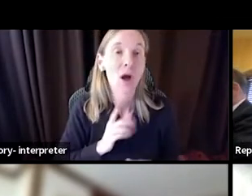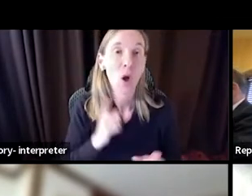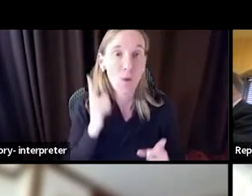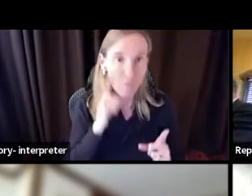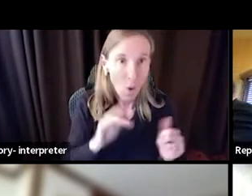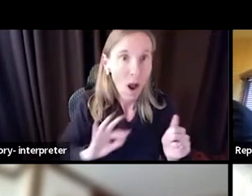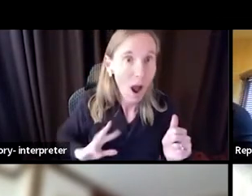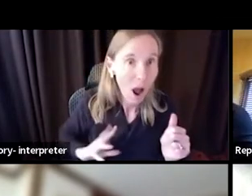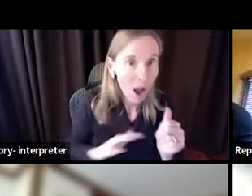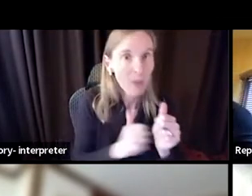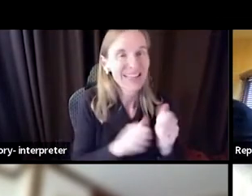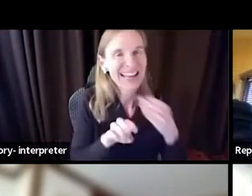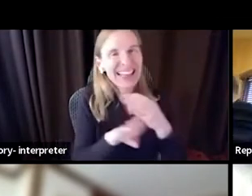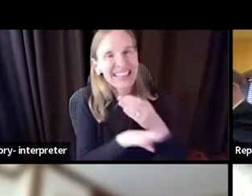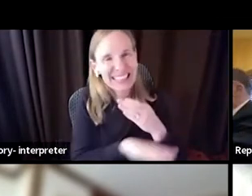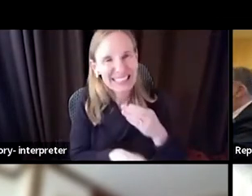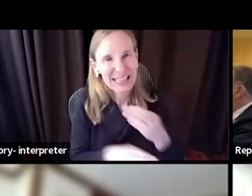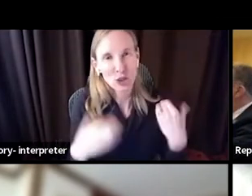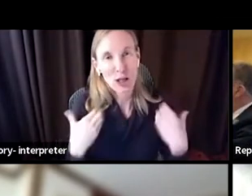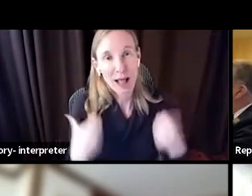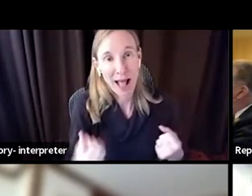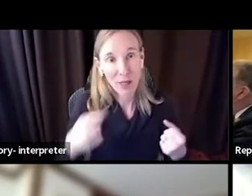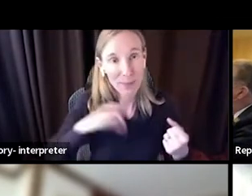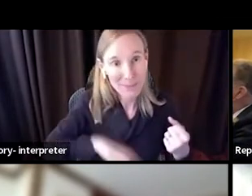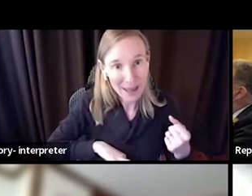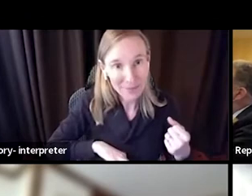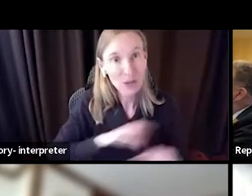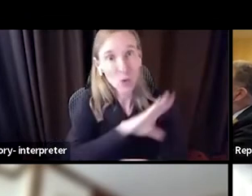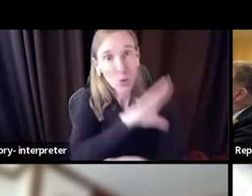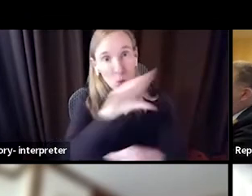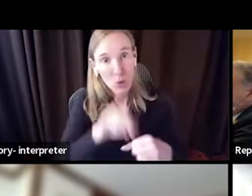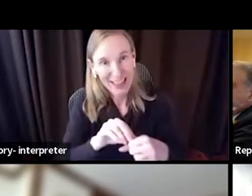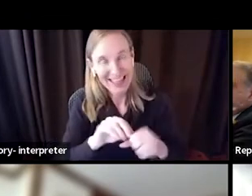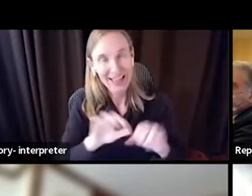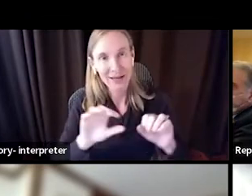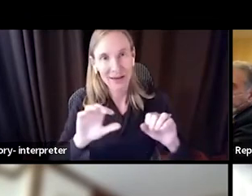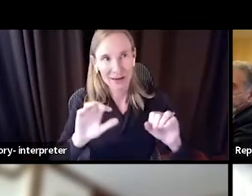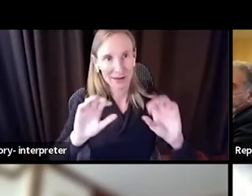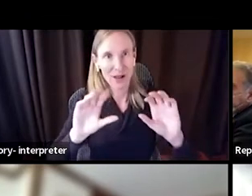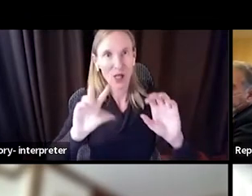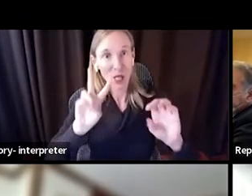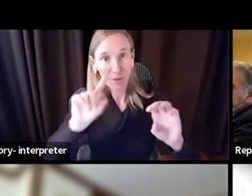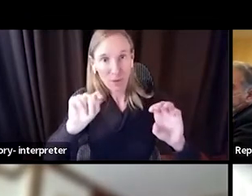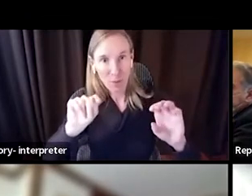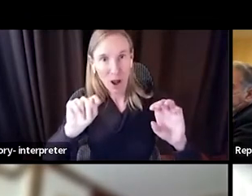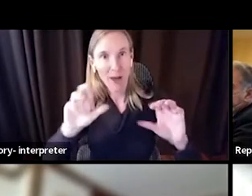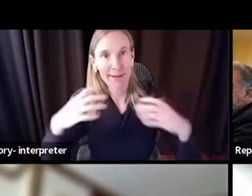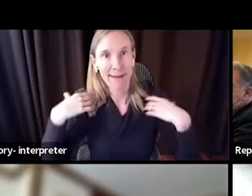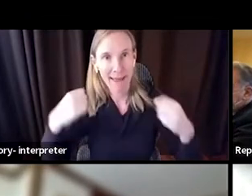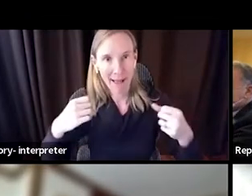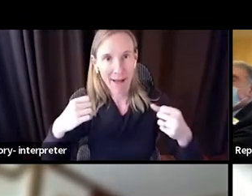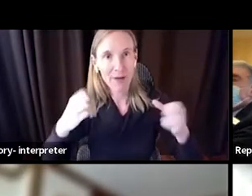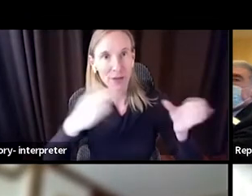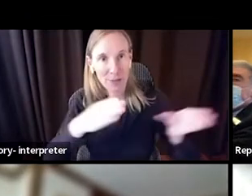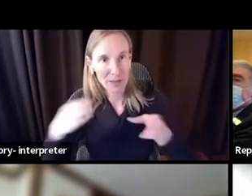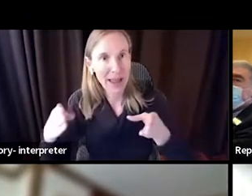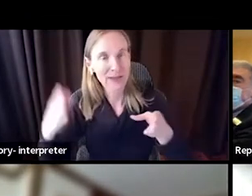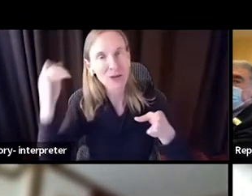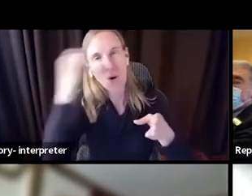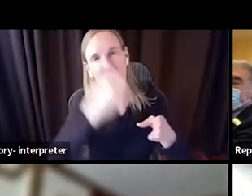updating the essential health benefits within the qualified health plans, I believe is a significant achievement.